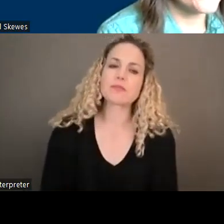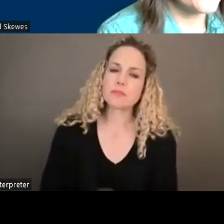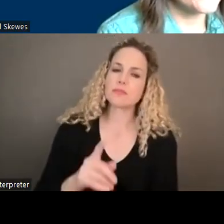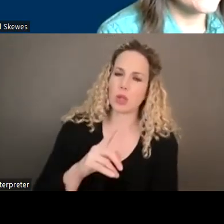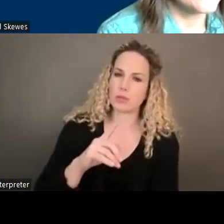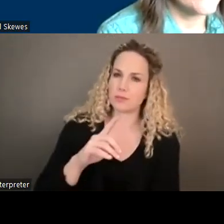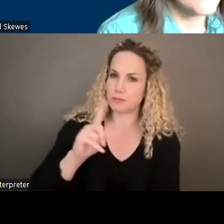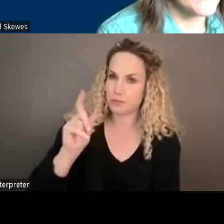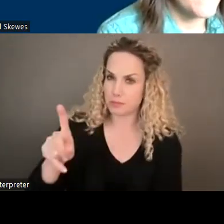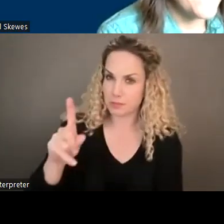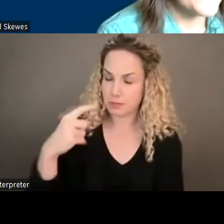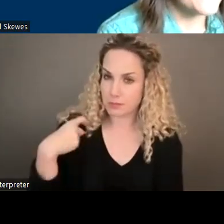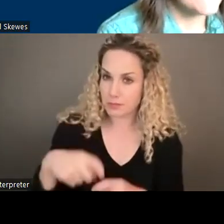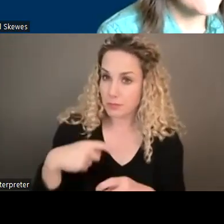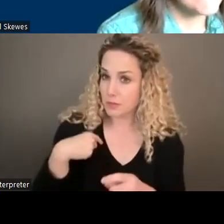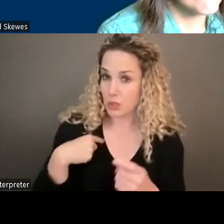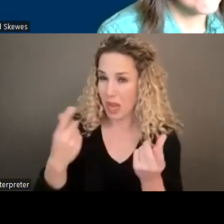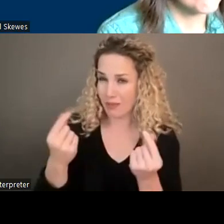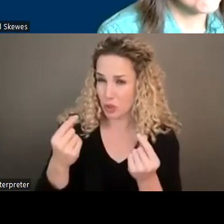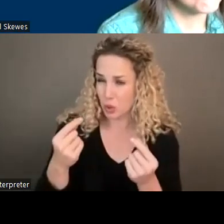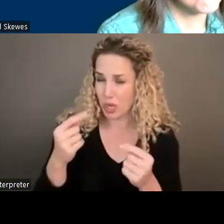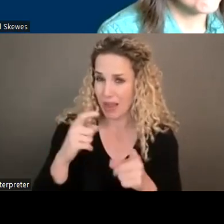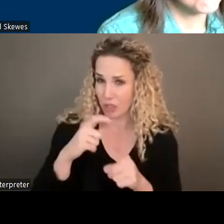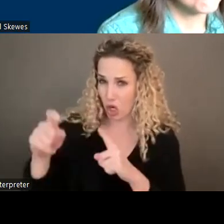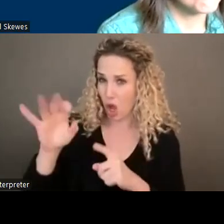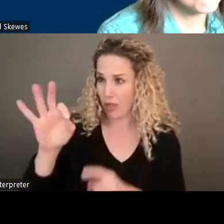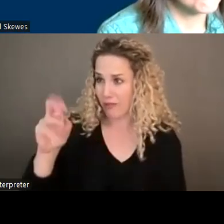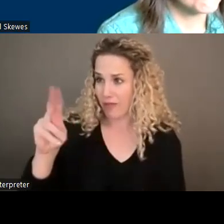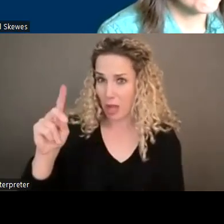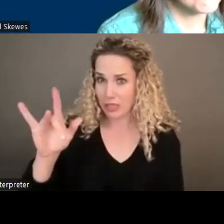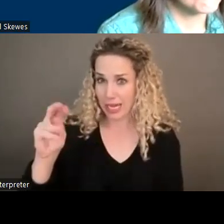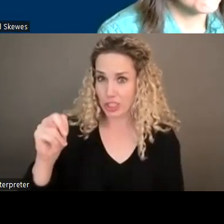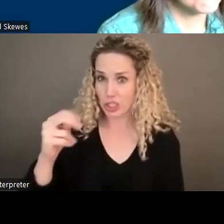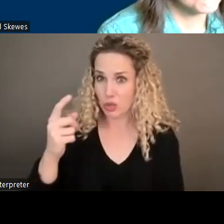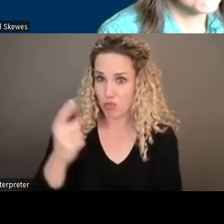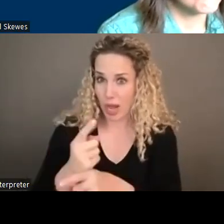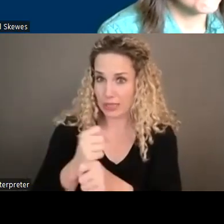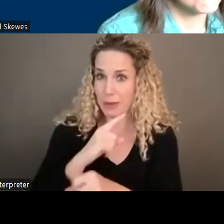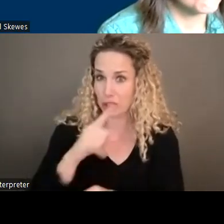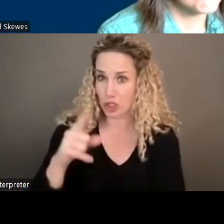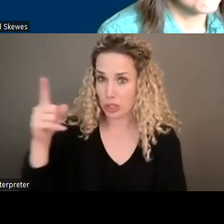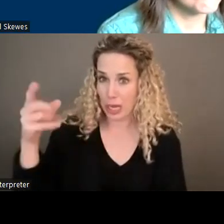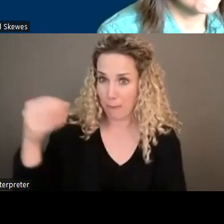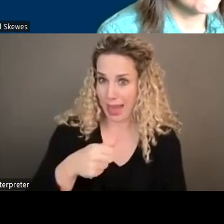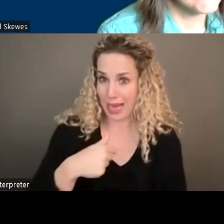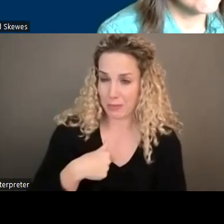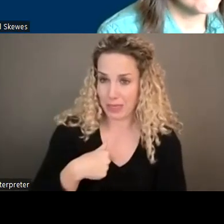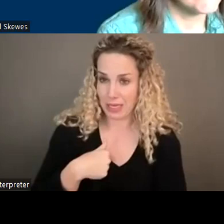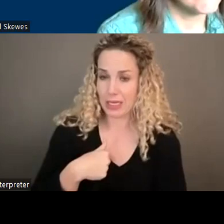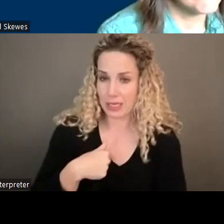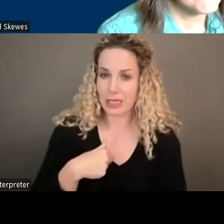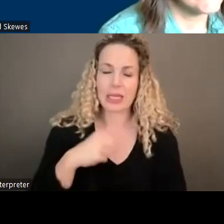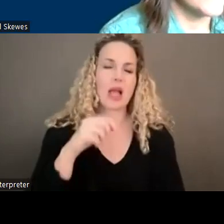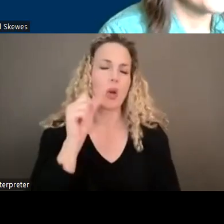fundación. Sí, así es, correcto. Ok, bueno, gracias. Sí, de nada. Okay, I think we